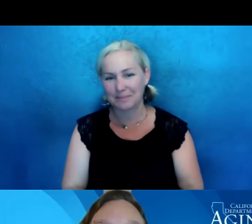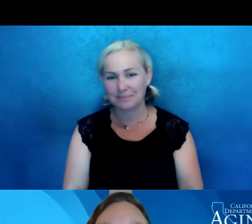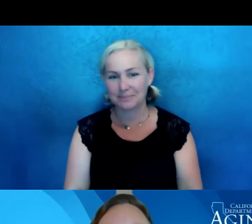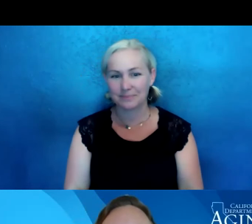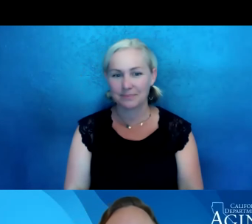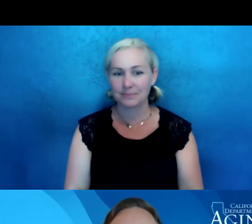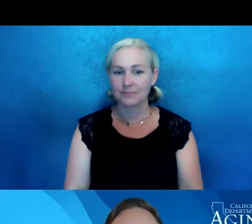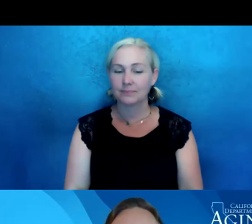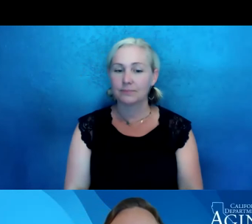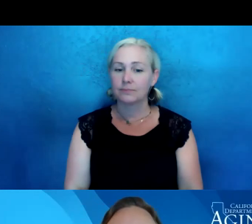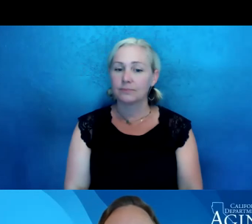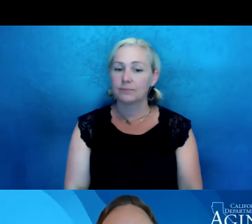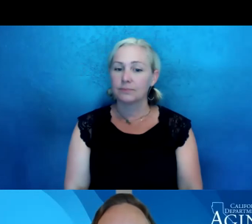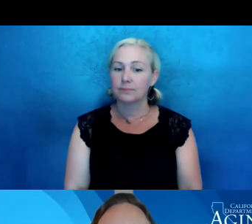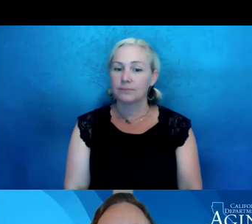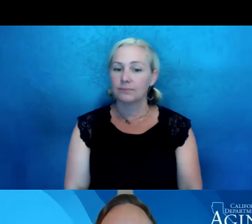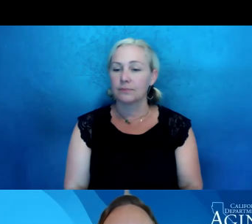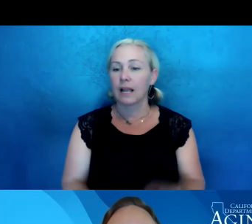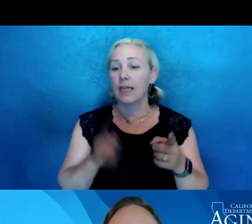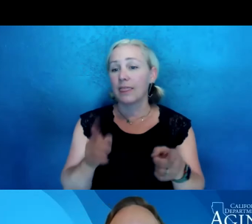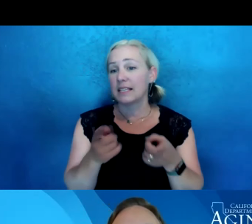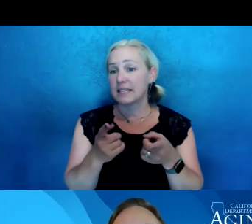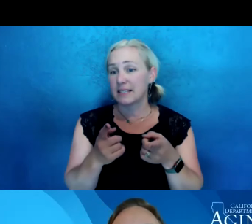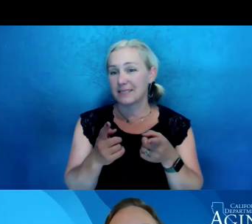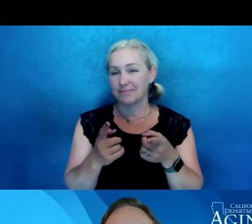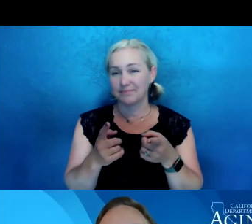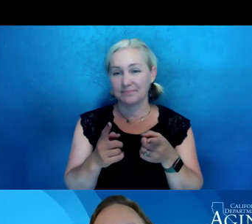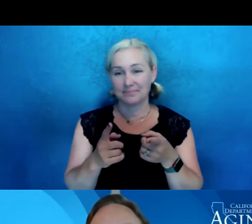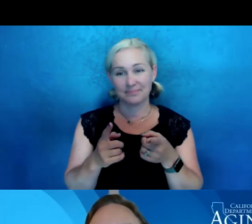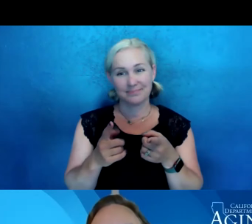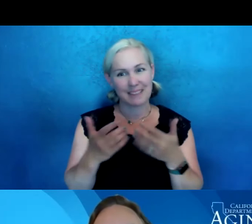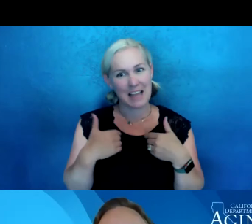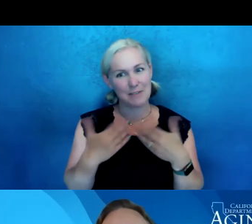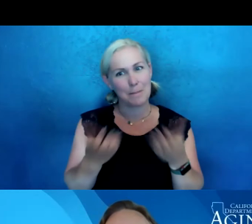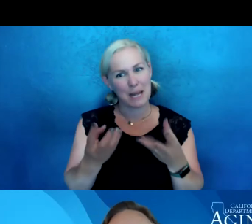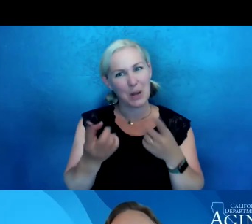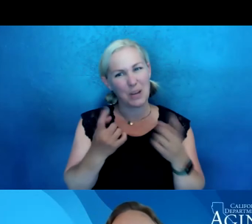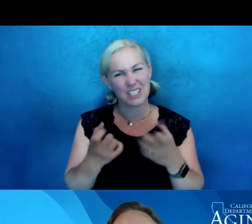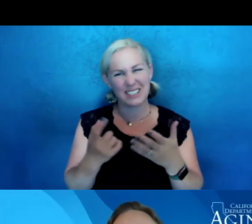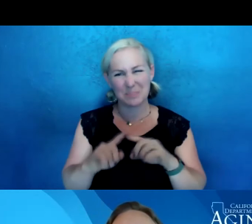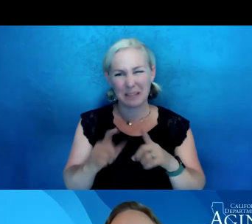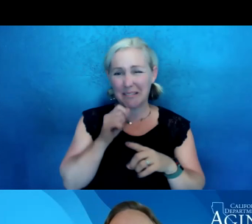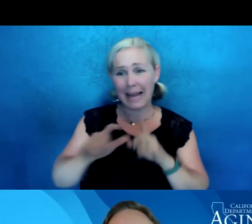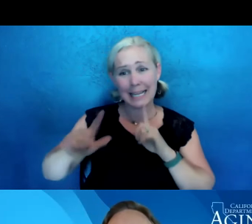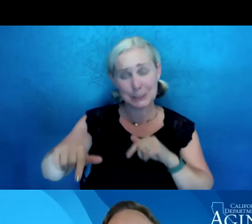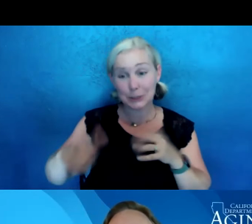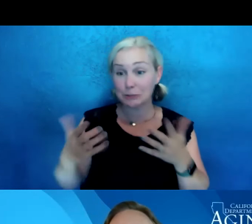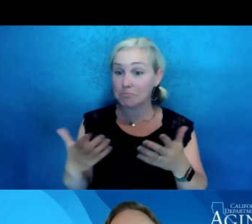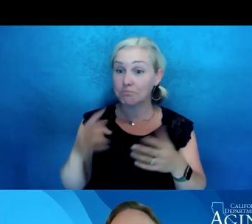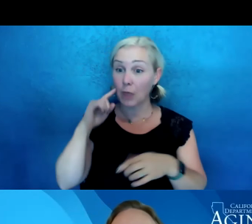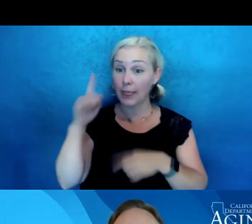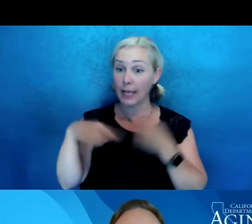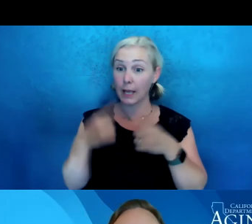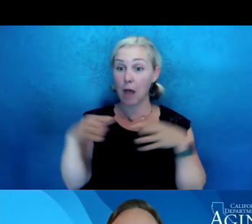Again, this is a conversation with questions, not answers. So what we asked our team to do in thinking about hubs and